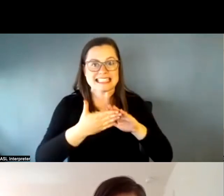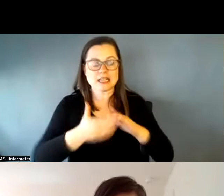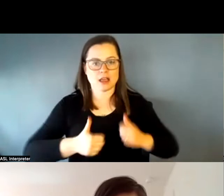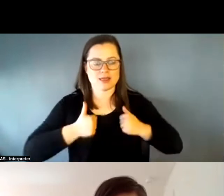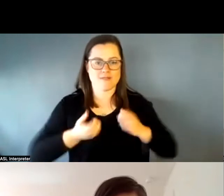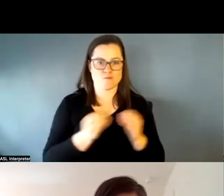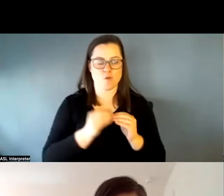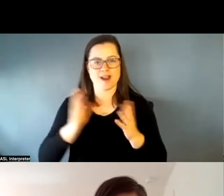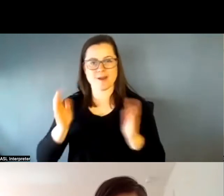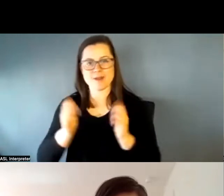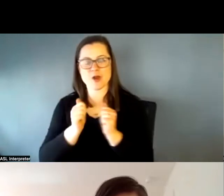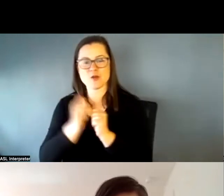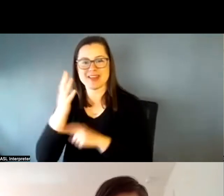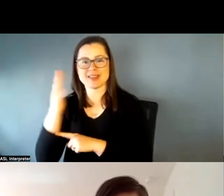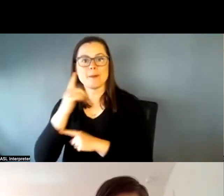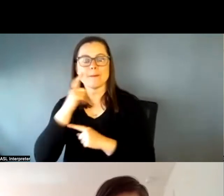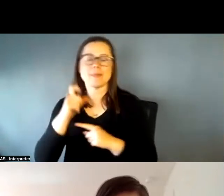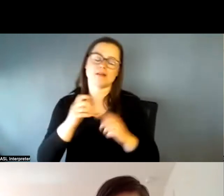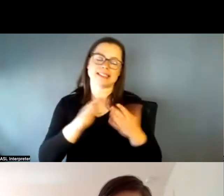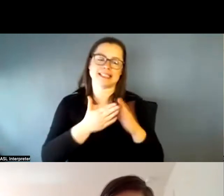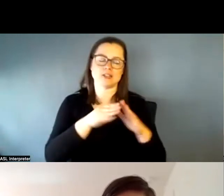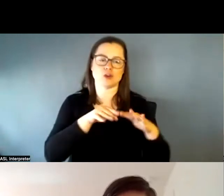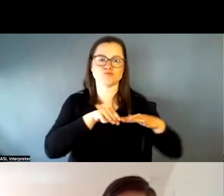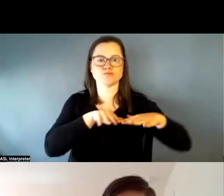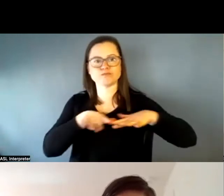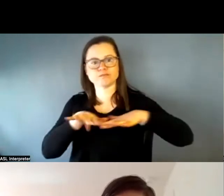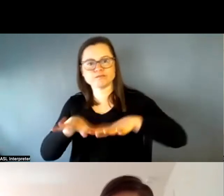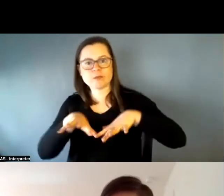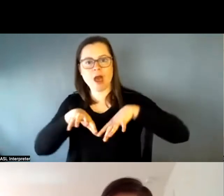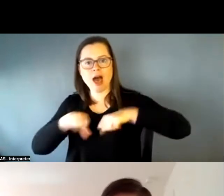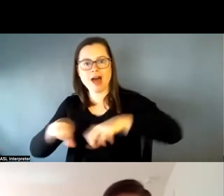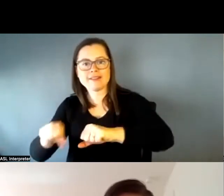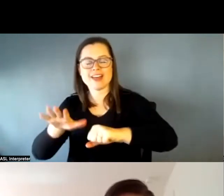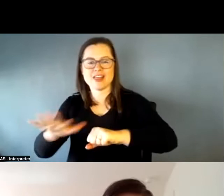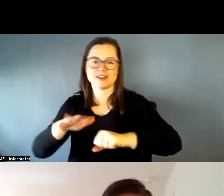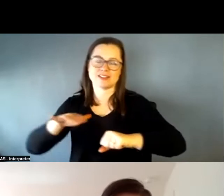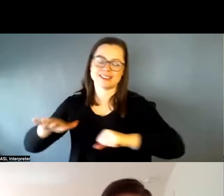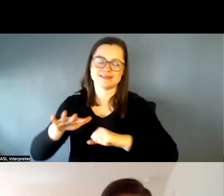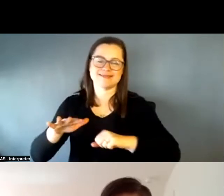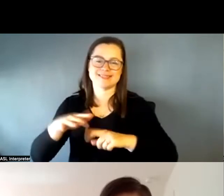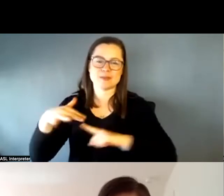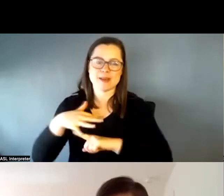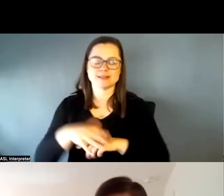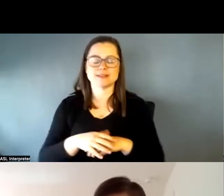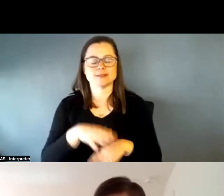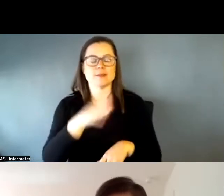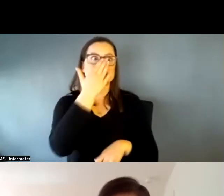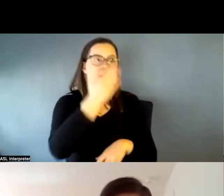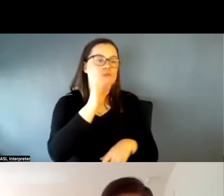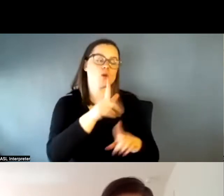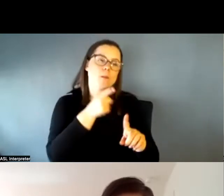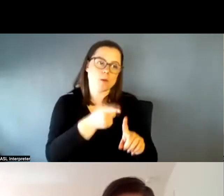of cities into their spaces. But yeah, thanks. And sort of building on that,